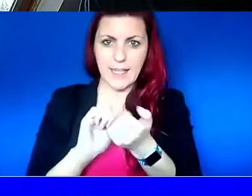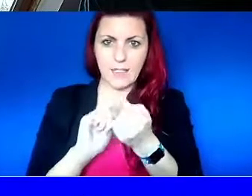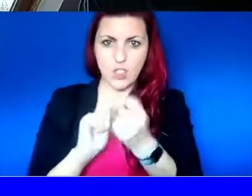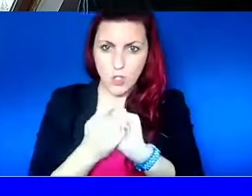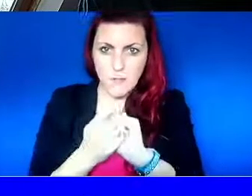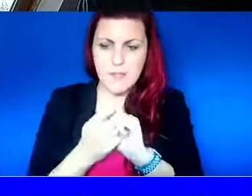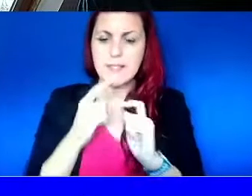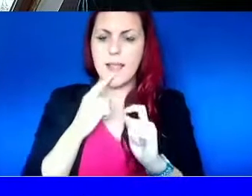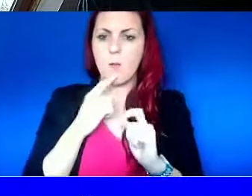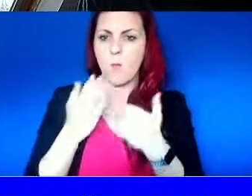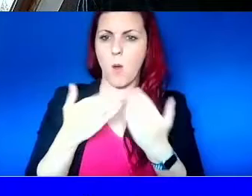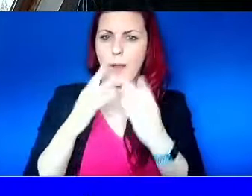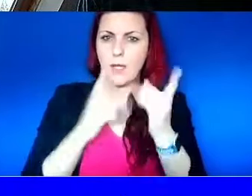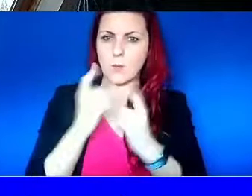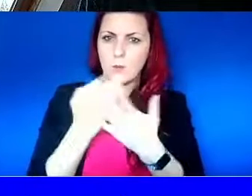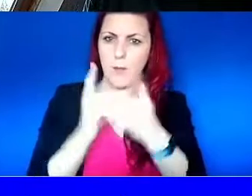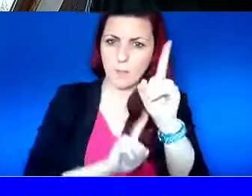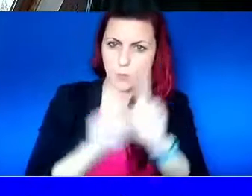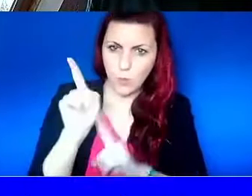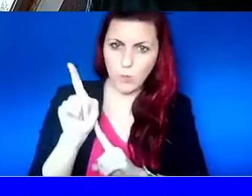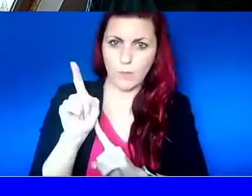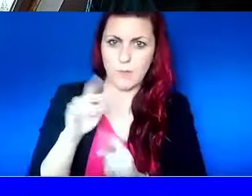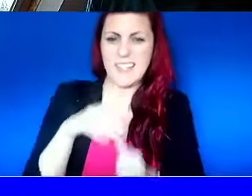particular impact of court modernisation.